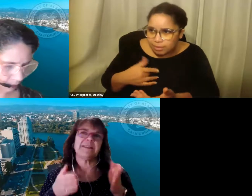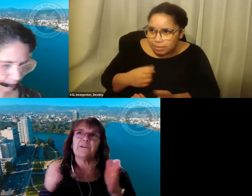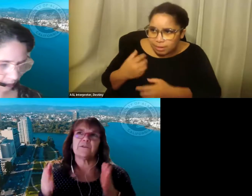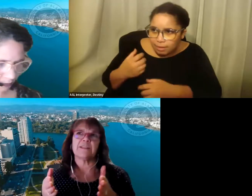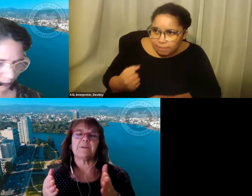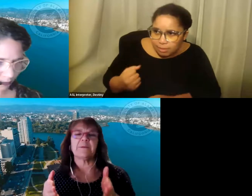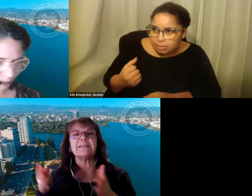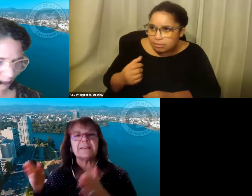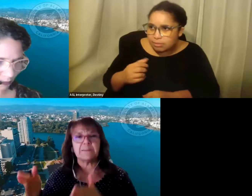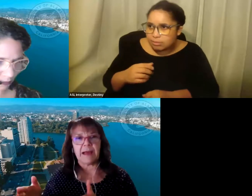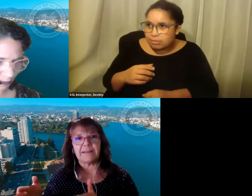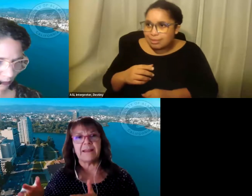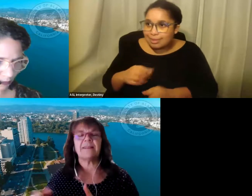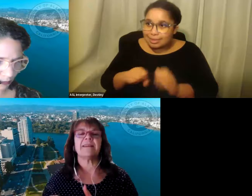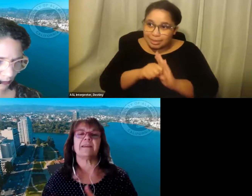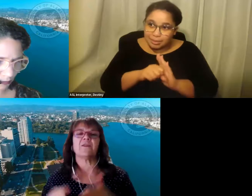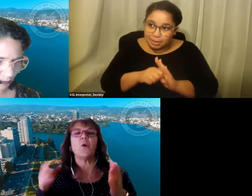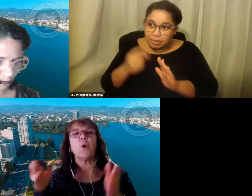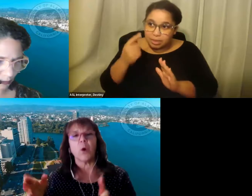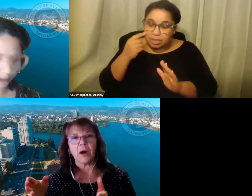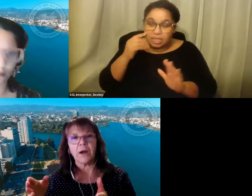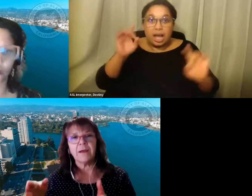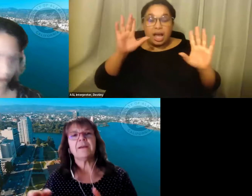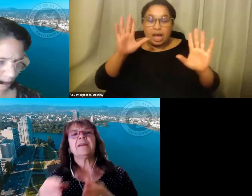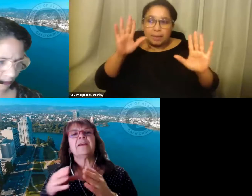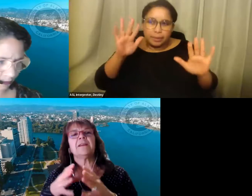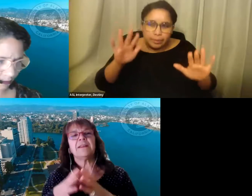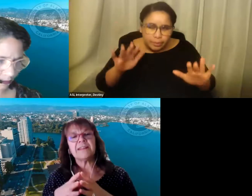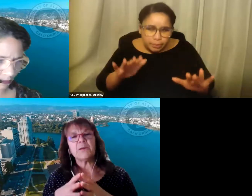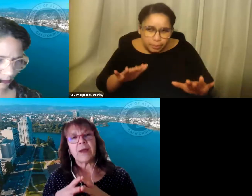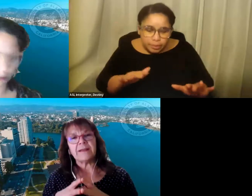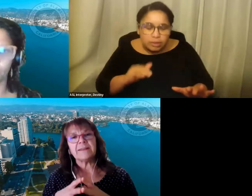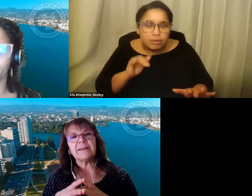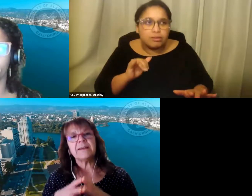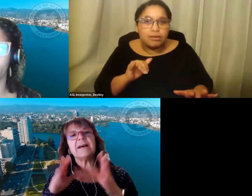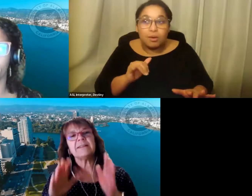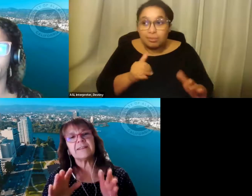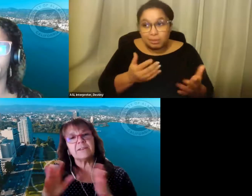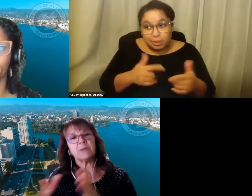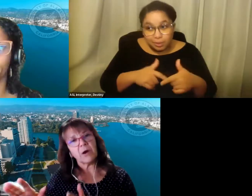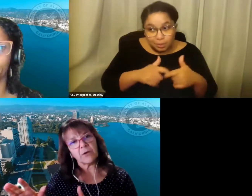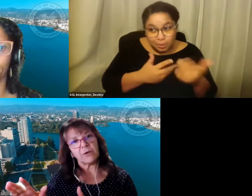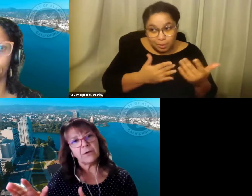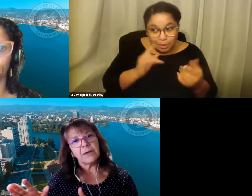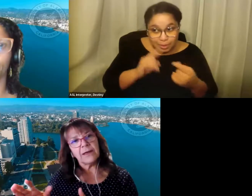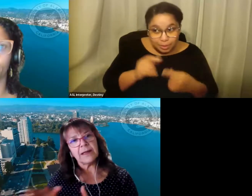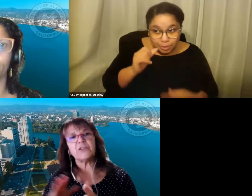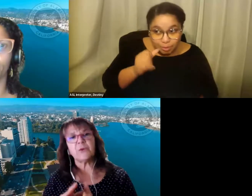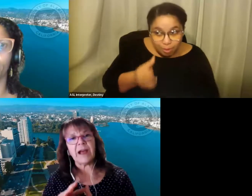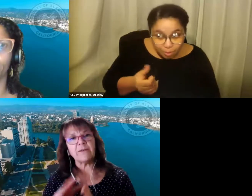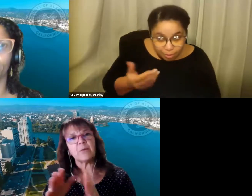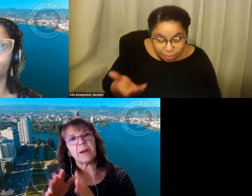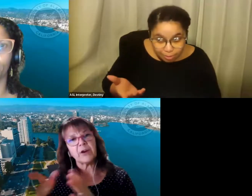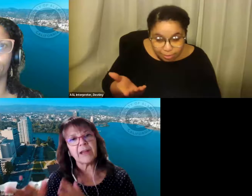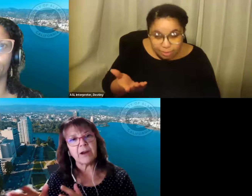this particular symptom isn't as bad as they think, or this can wait until tomorrow. And